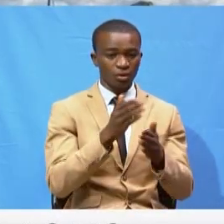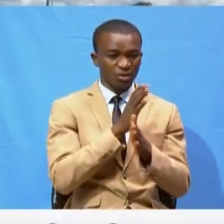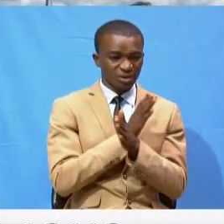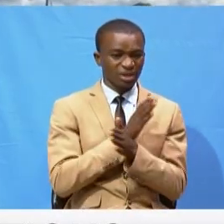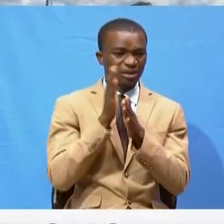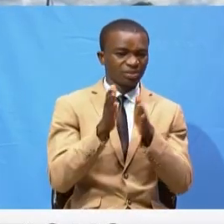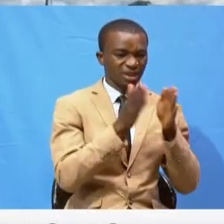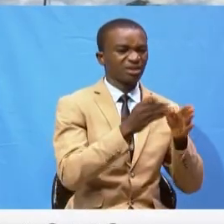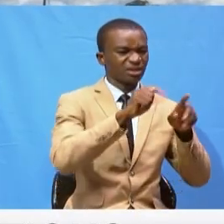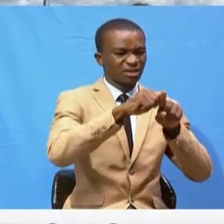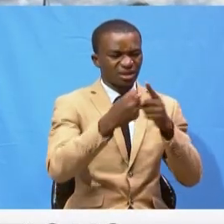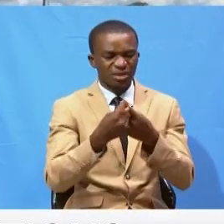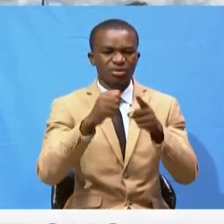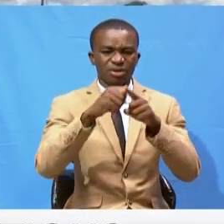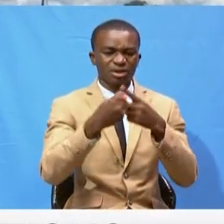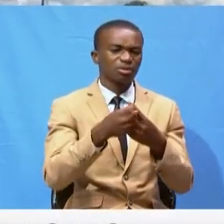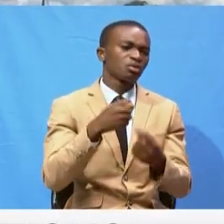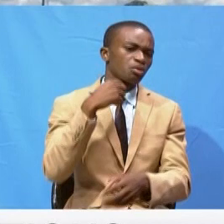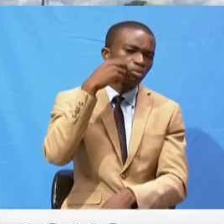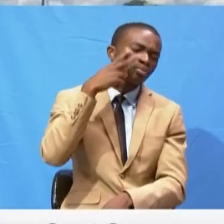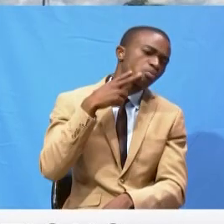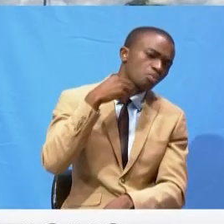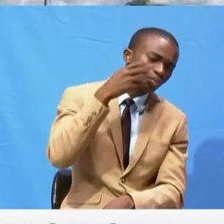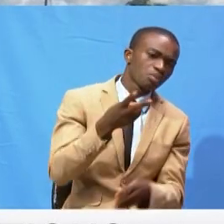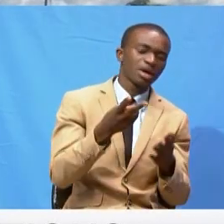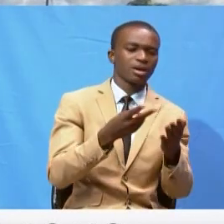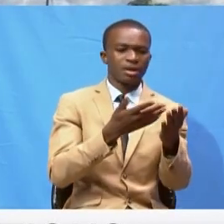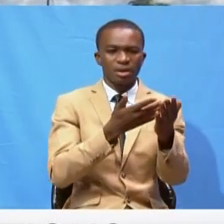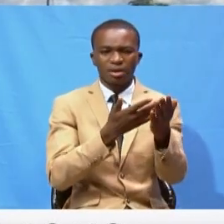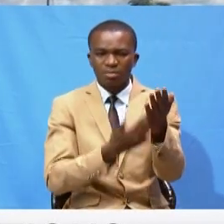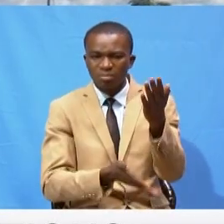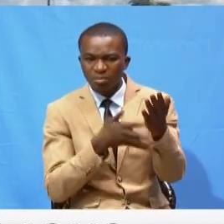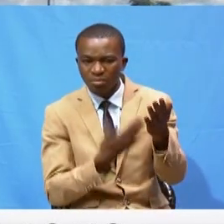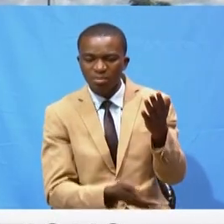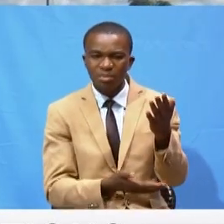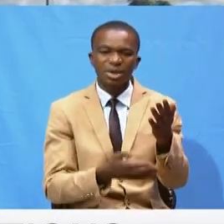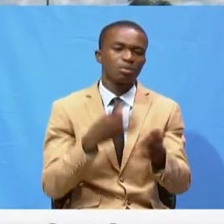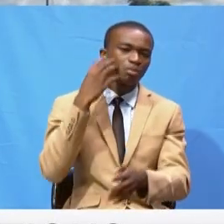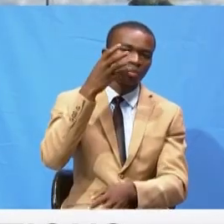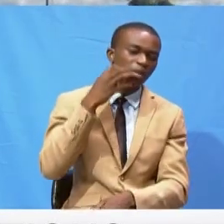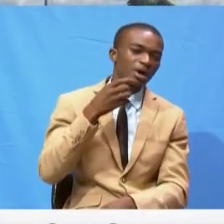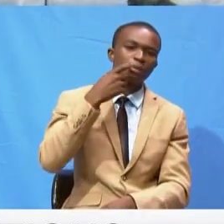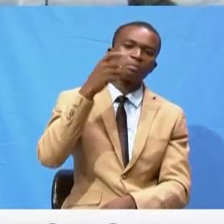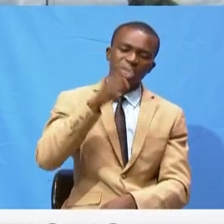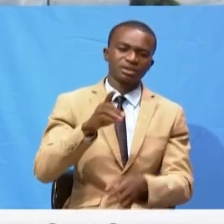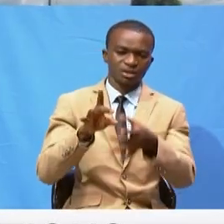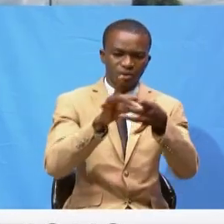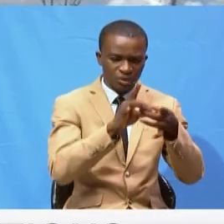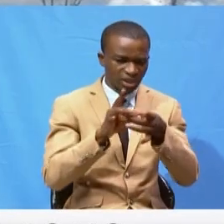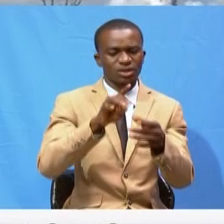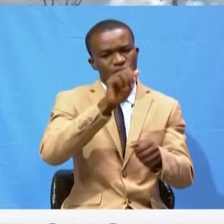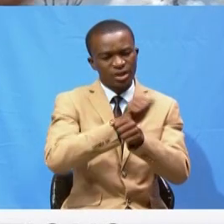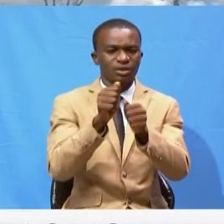Bembas and the Lodi to unite together so that they can work hand in hand with the government of